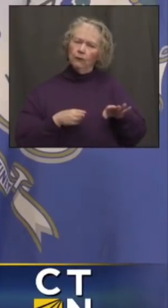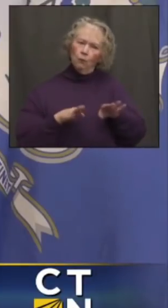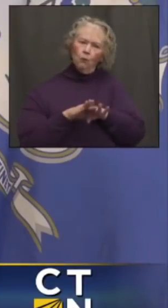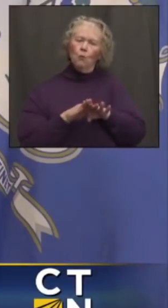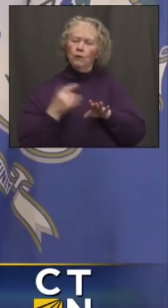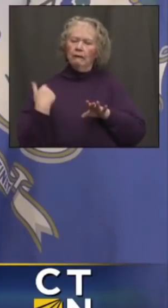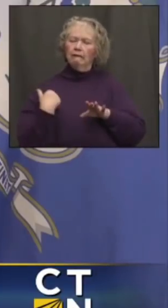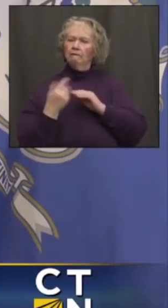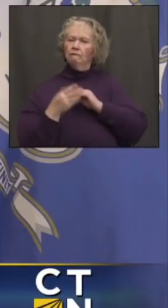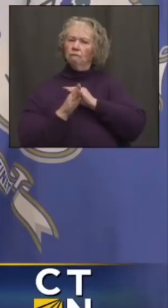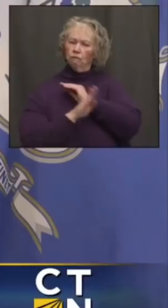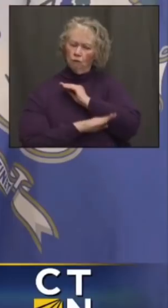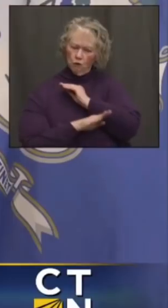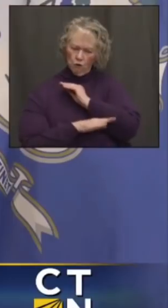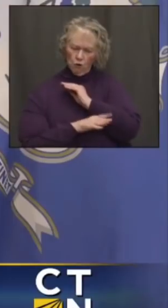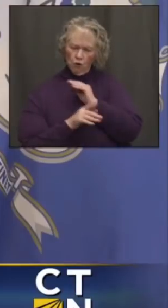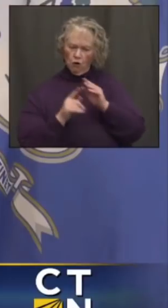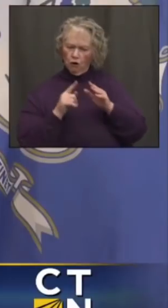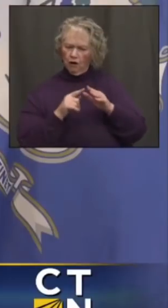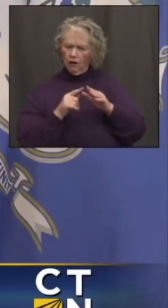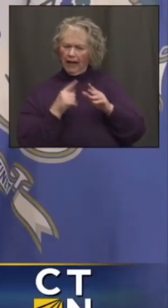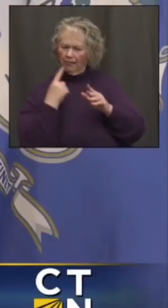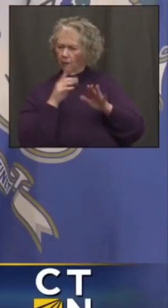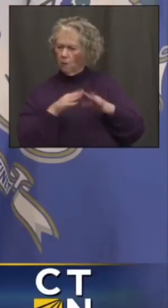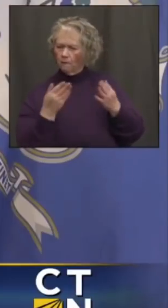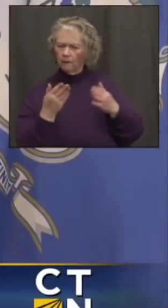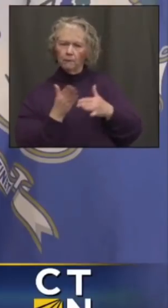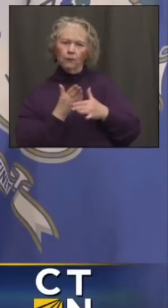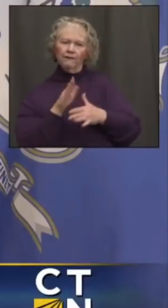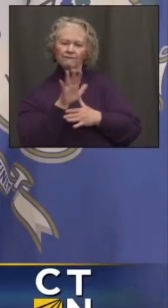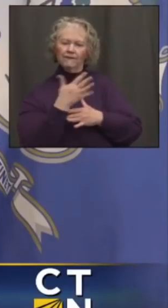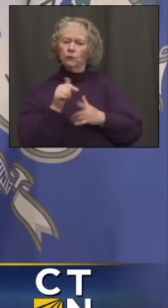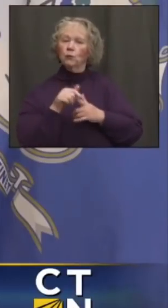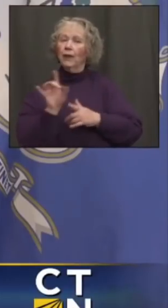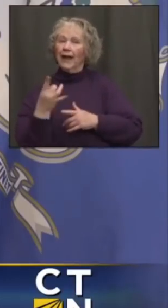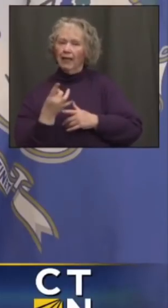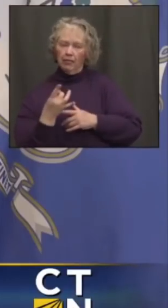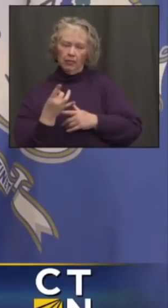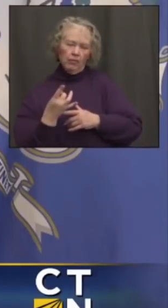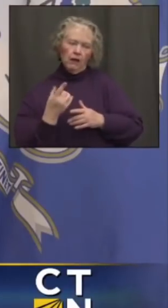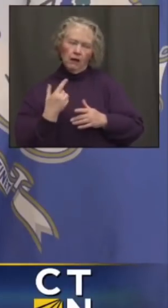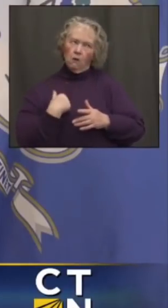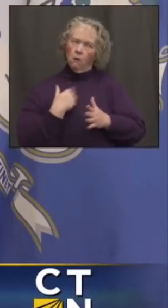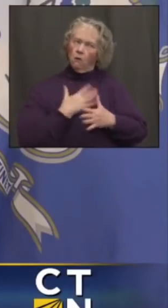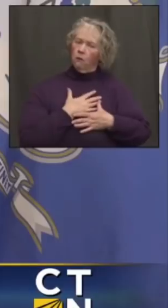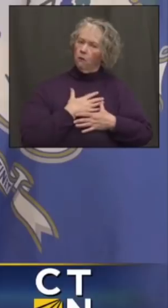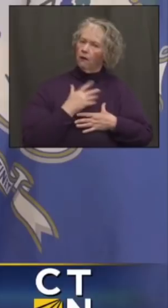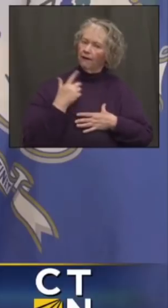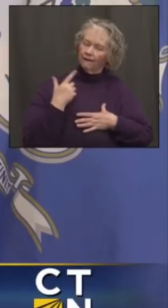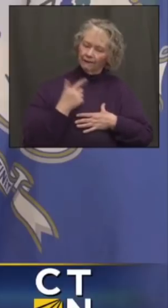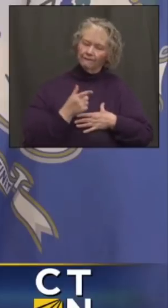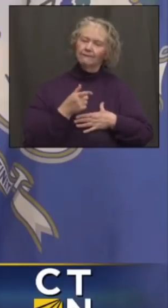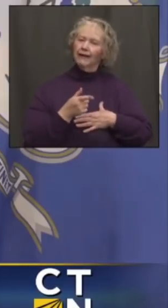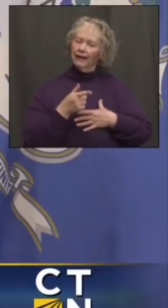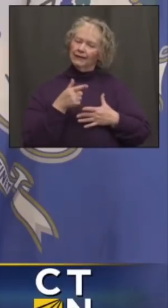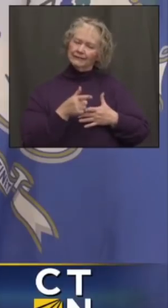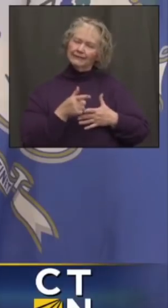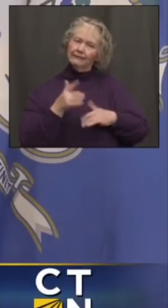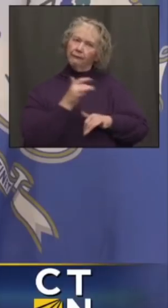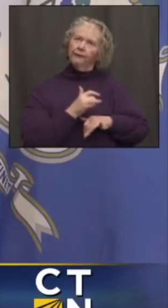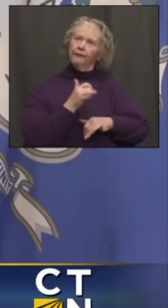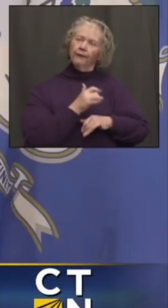low COVID percentage rates we've now been seeing for a while? Yeah, I have to check on those. I didn't know about those districts. I know New Haven,